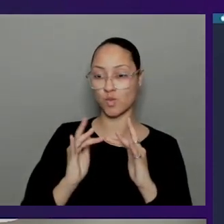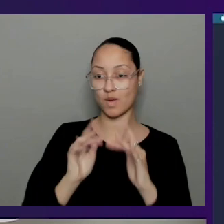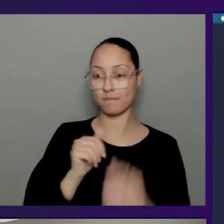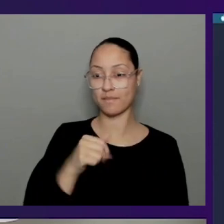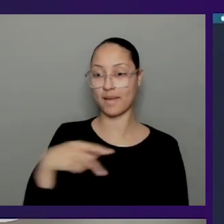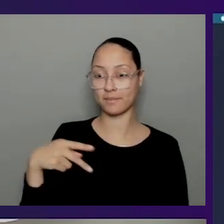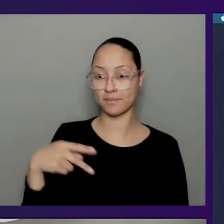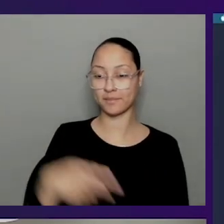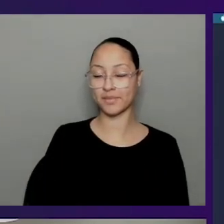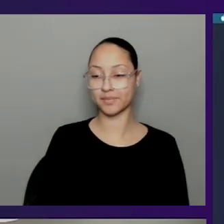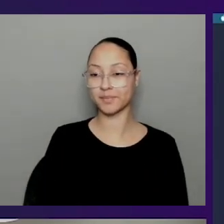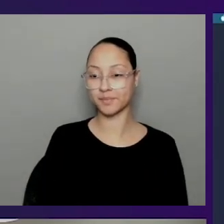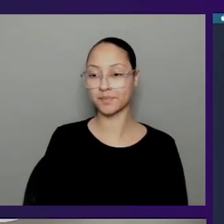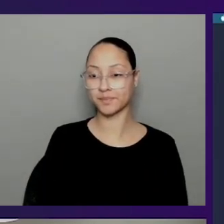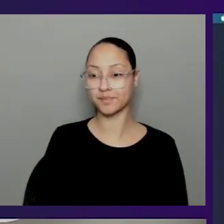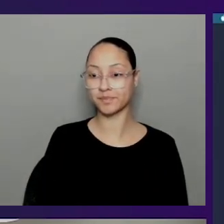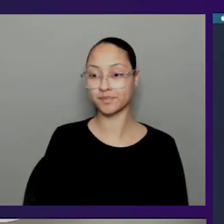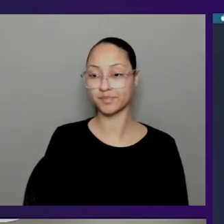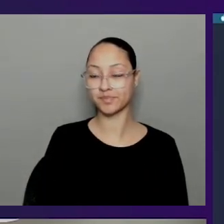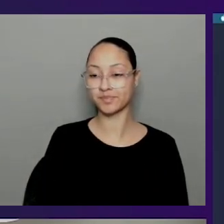Started beneath where it says Host Your Web App.